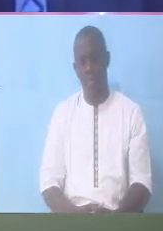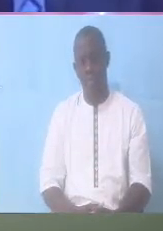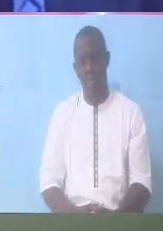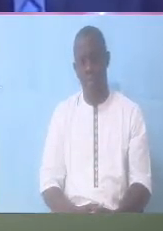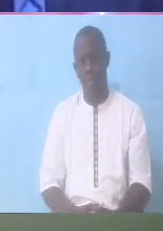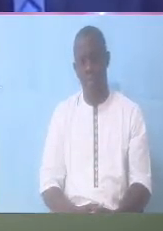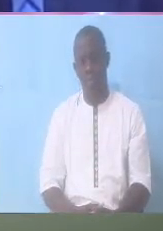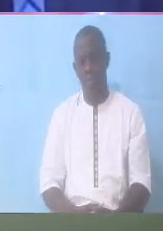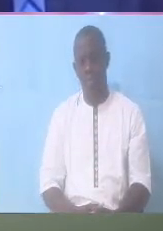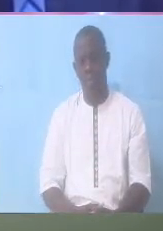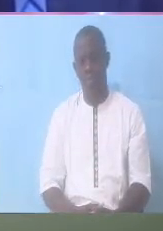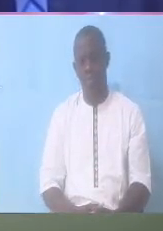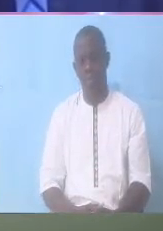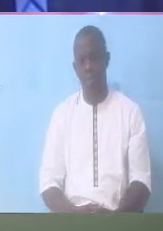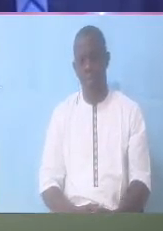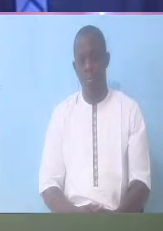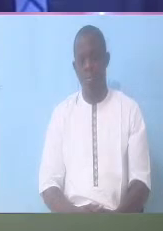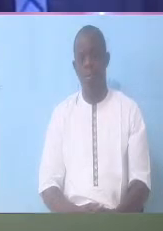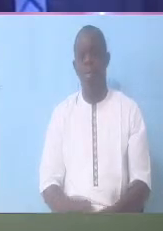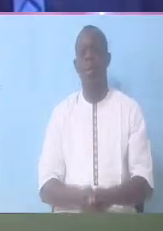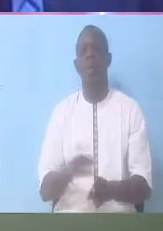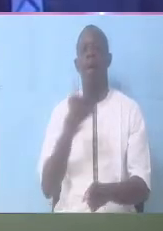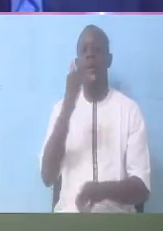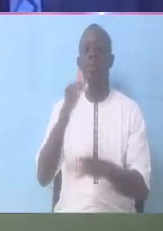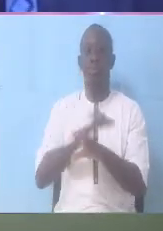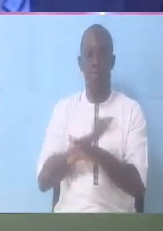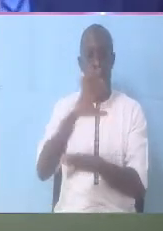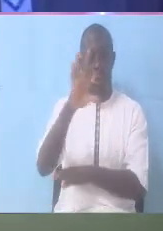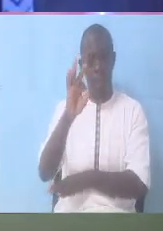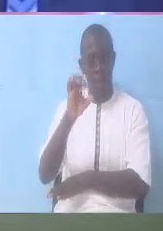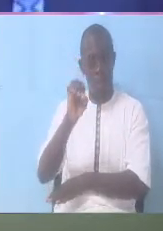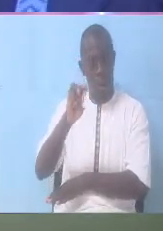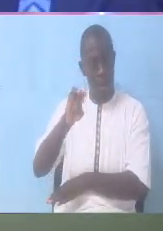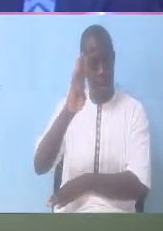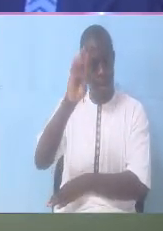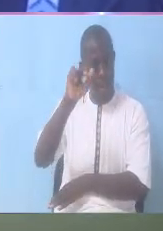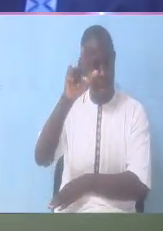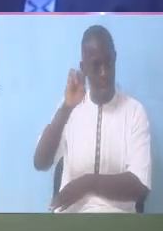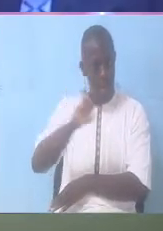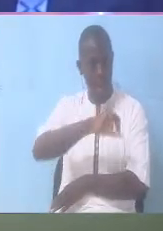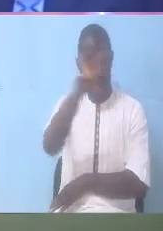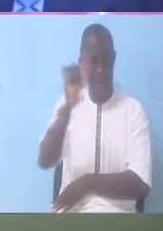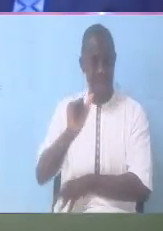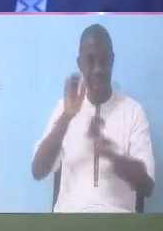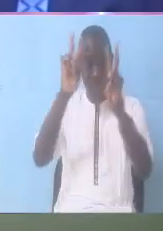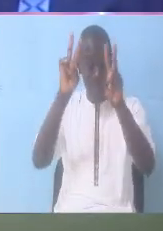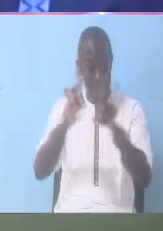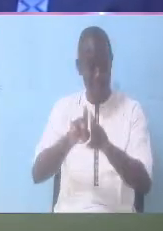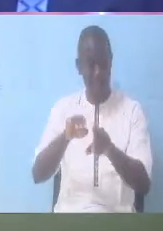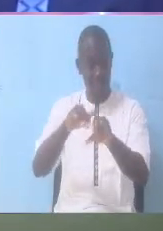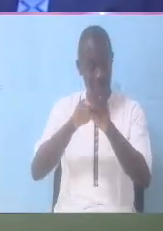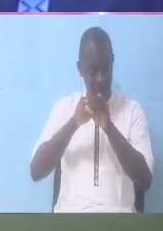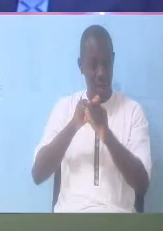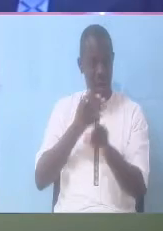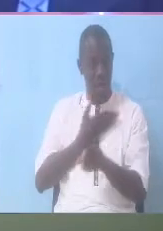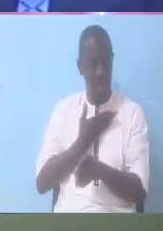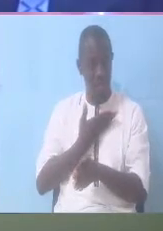was Tumbul in the very good books of Yaya Jammeh? For Tumbul, ani Yaya Jammeh benung kulun kilina